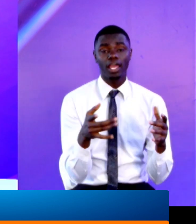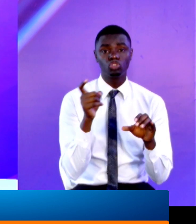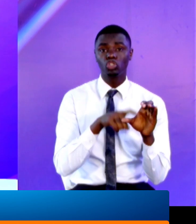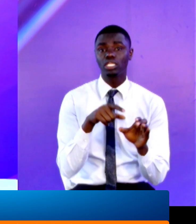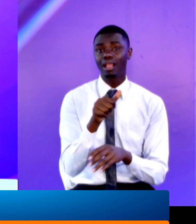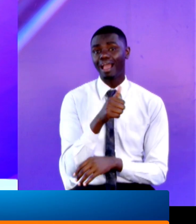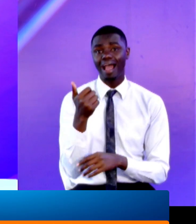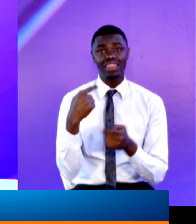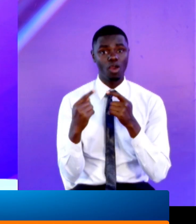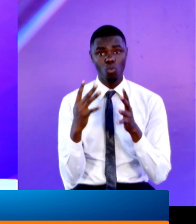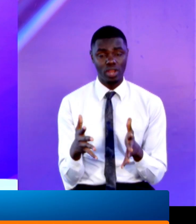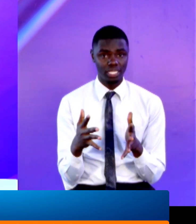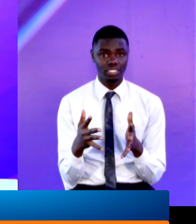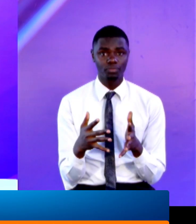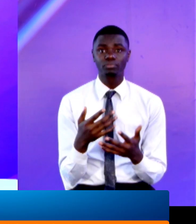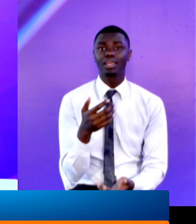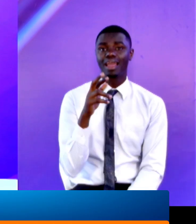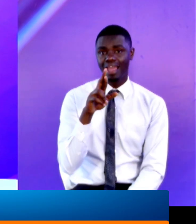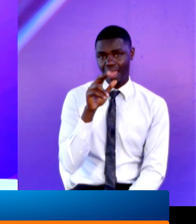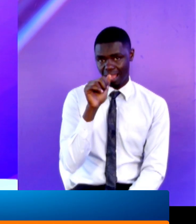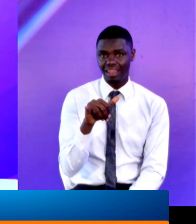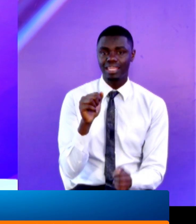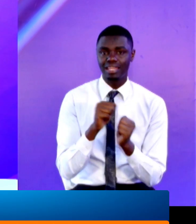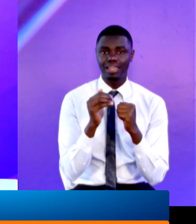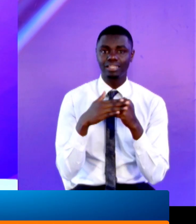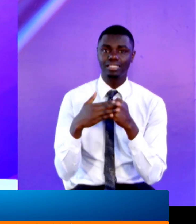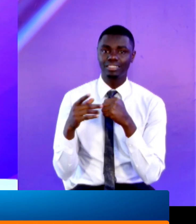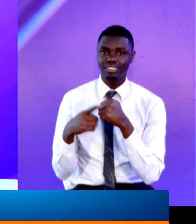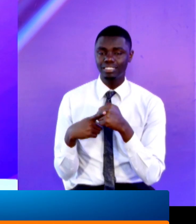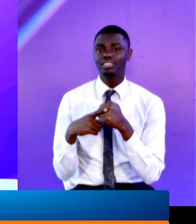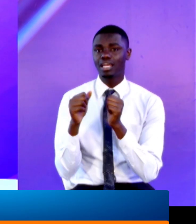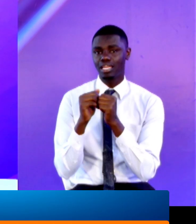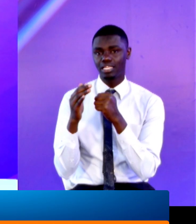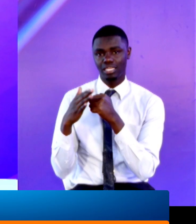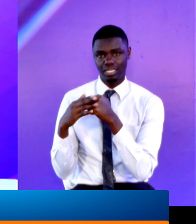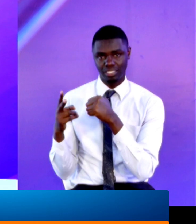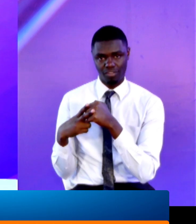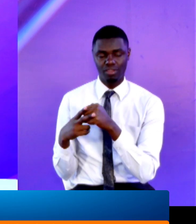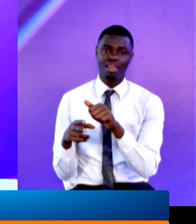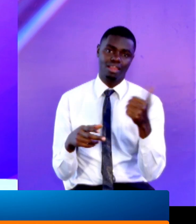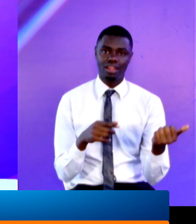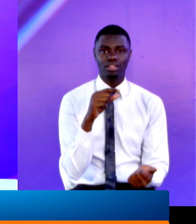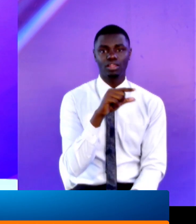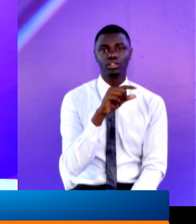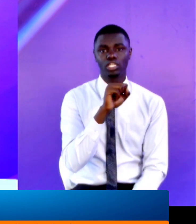winners Andy Gray in 1996-1997 season, Gary Shaw in